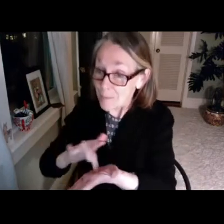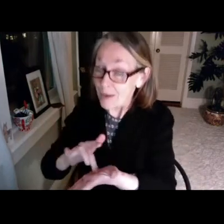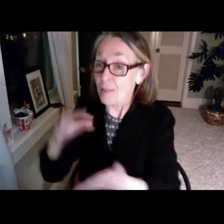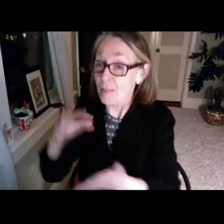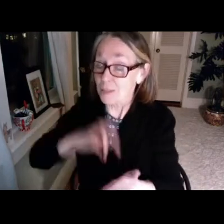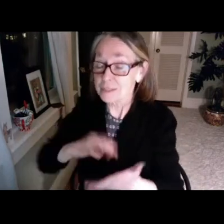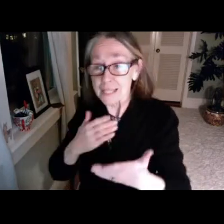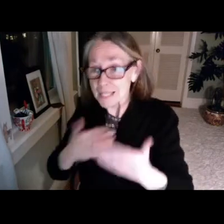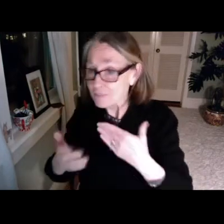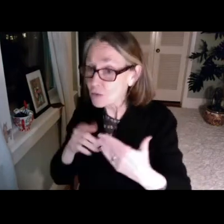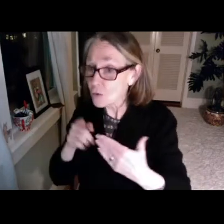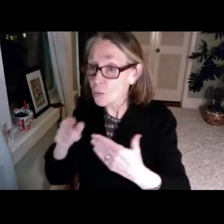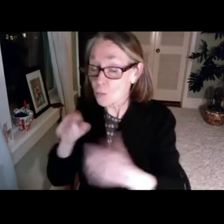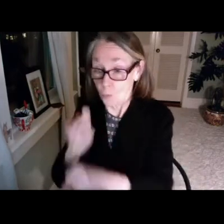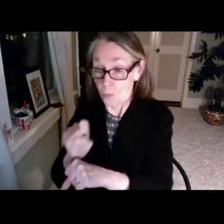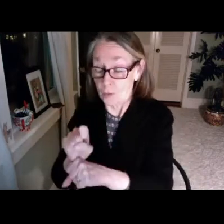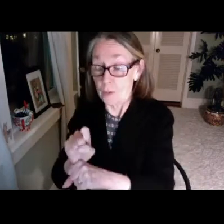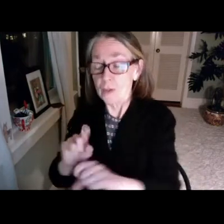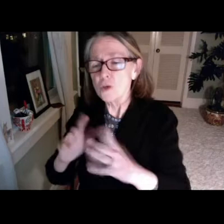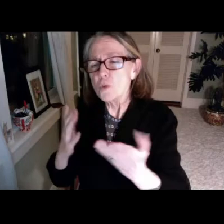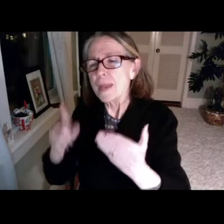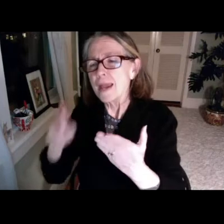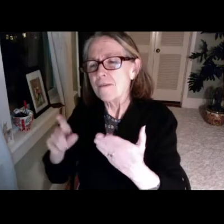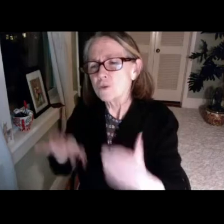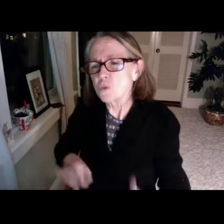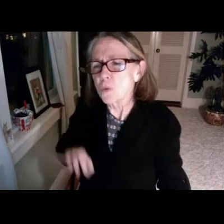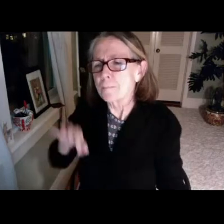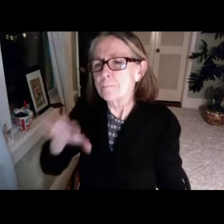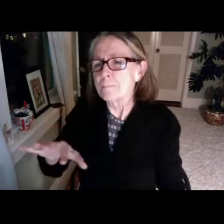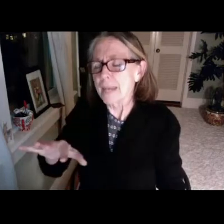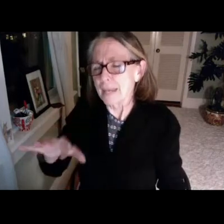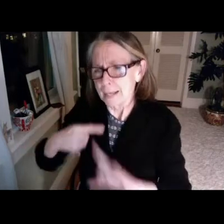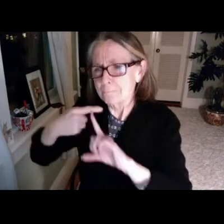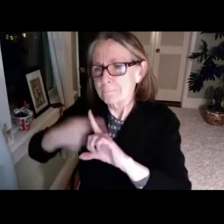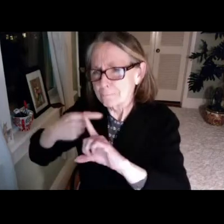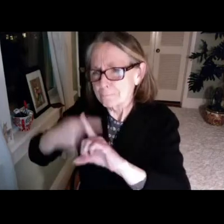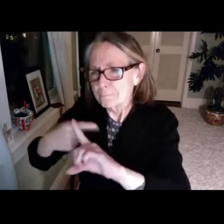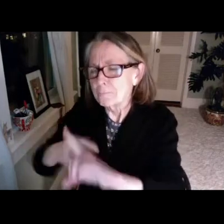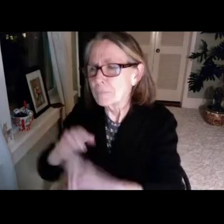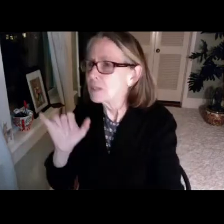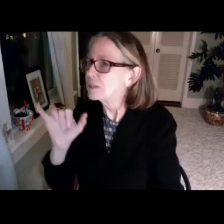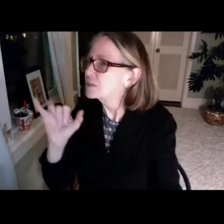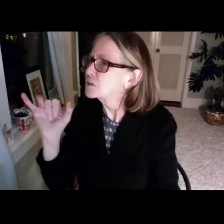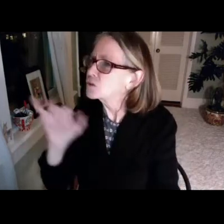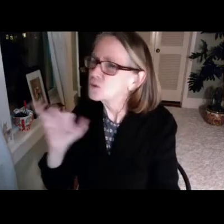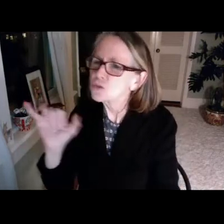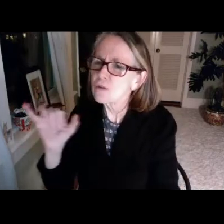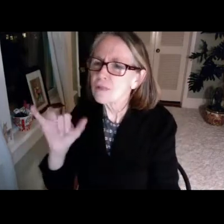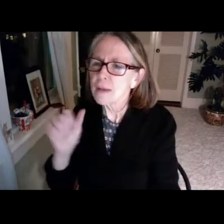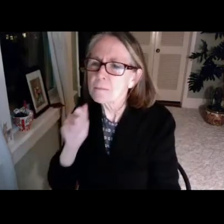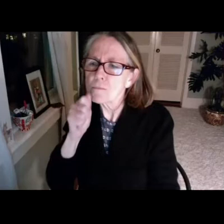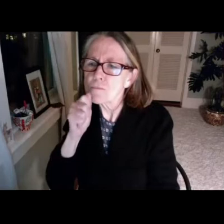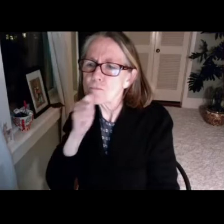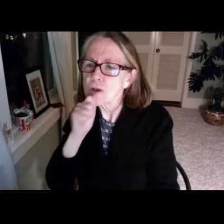working. However, you might have to pay a premium, which is sort of like the premium you would pay for private